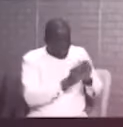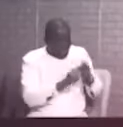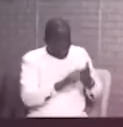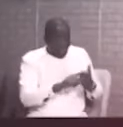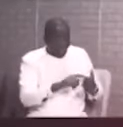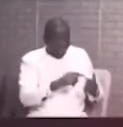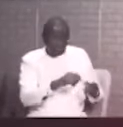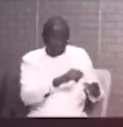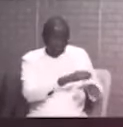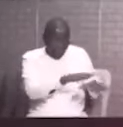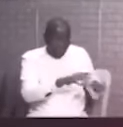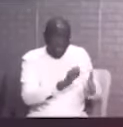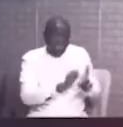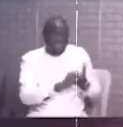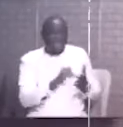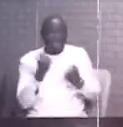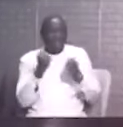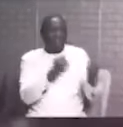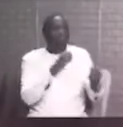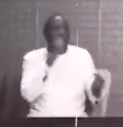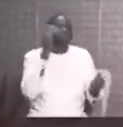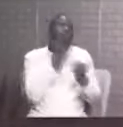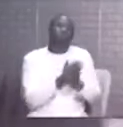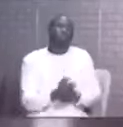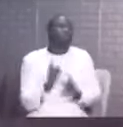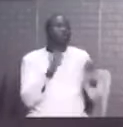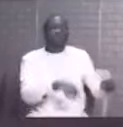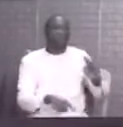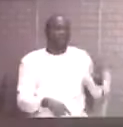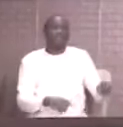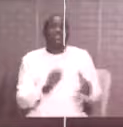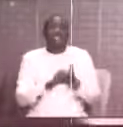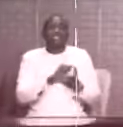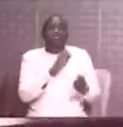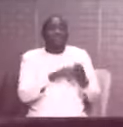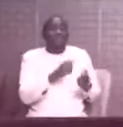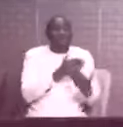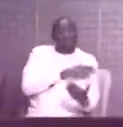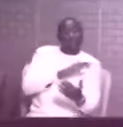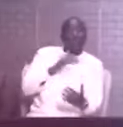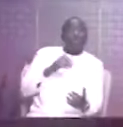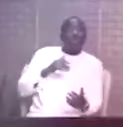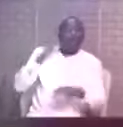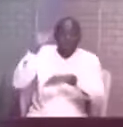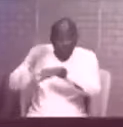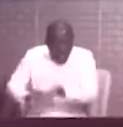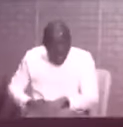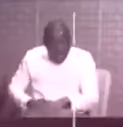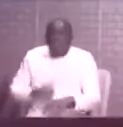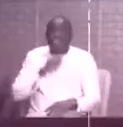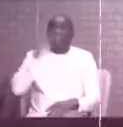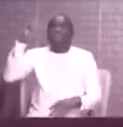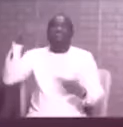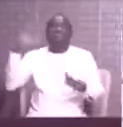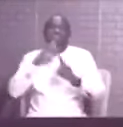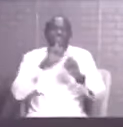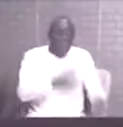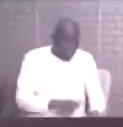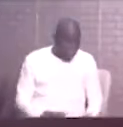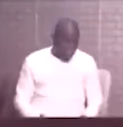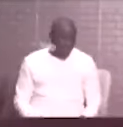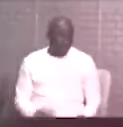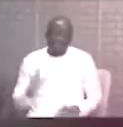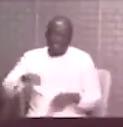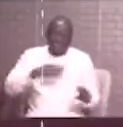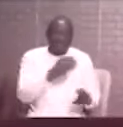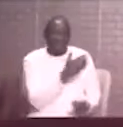will not stop coming to. And that is when, before you call, he will answer. He will give the heathen as an inheritance for